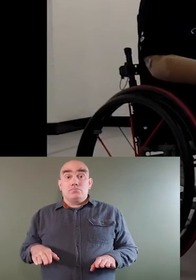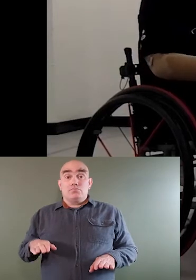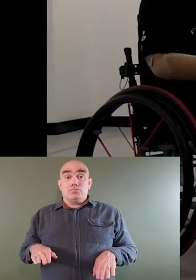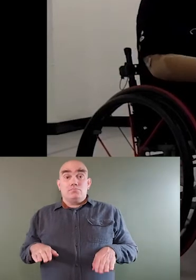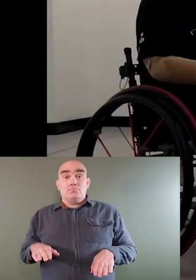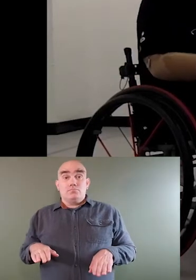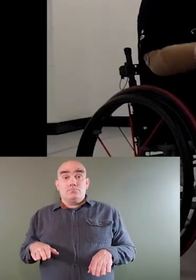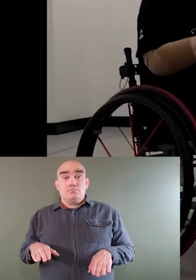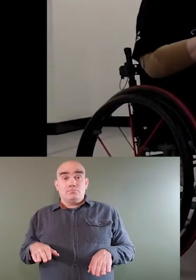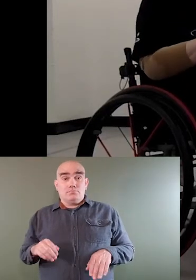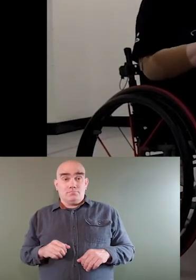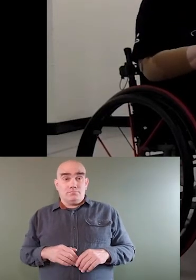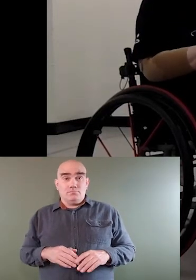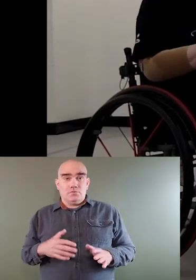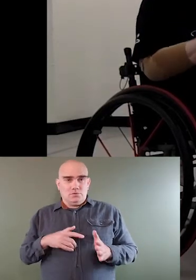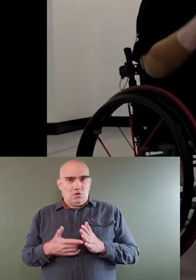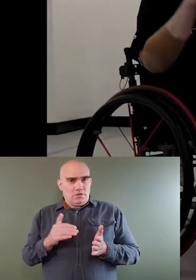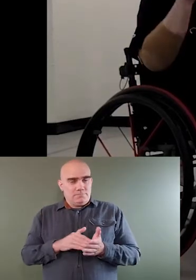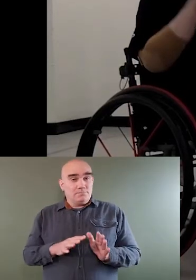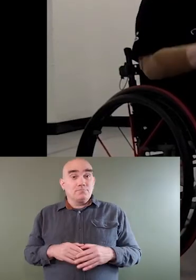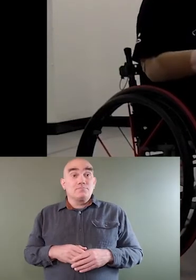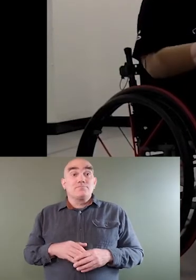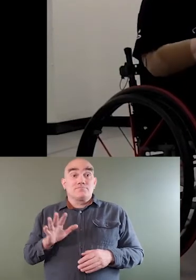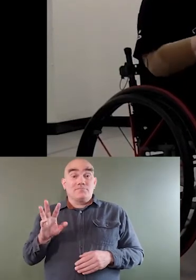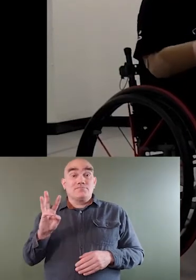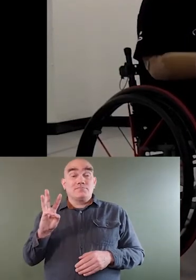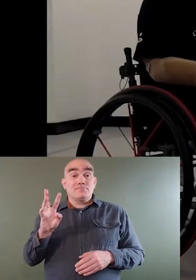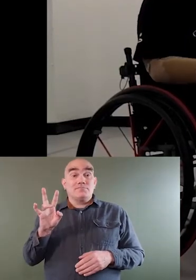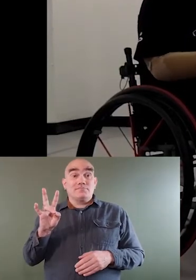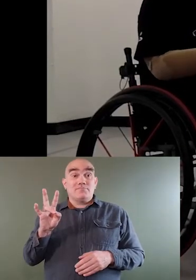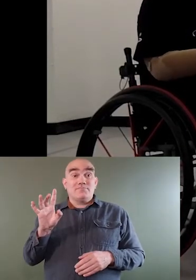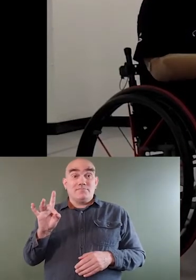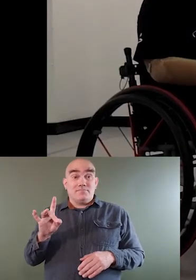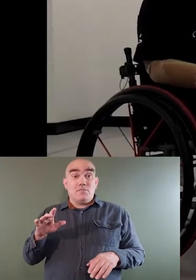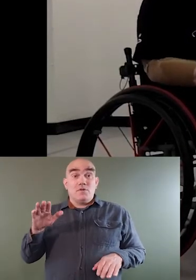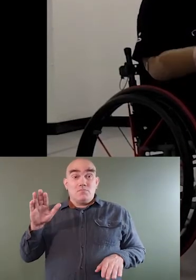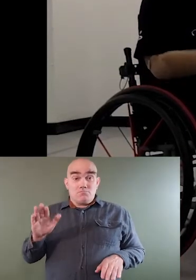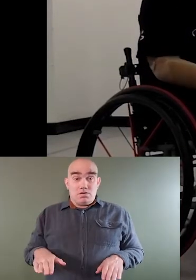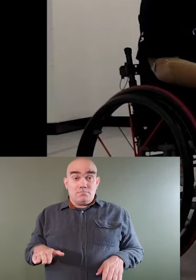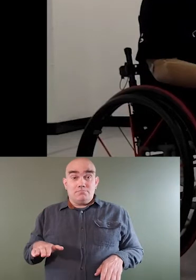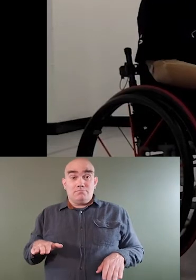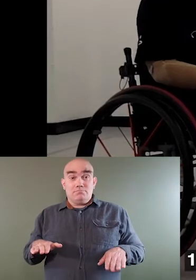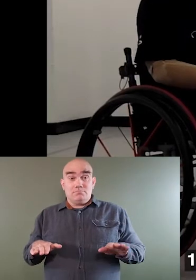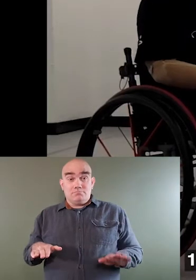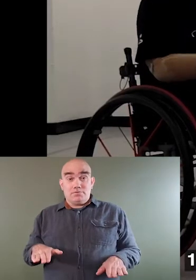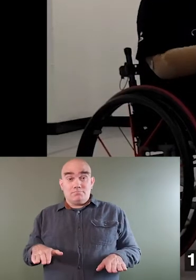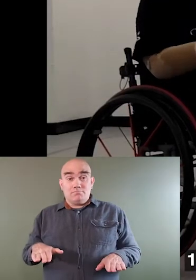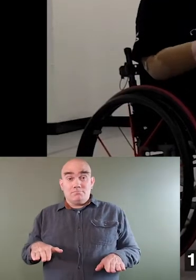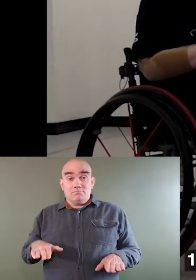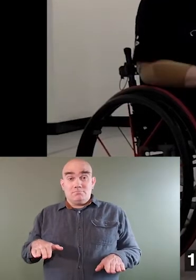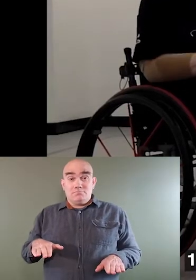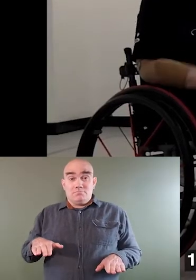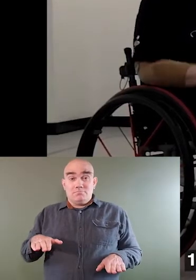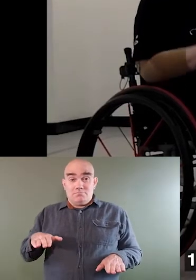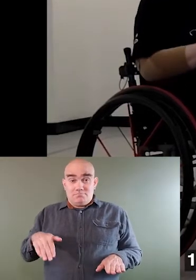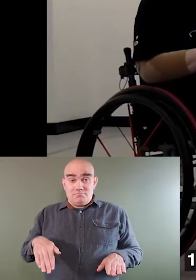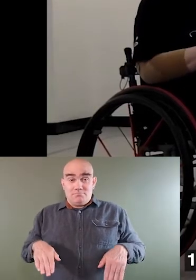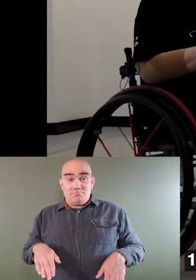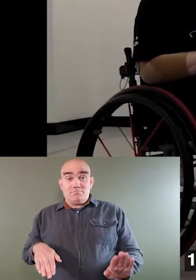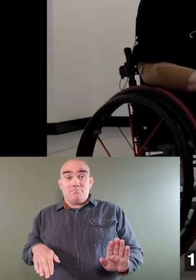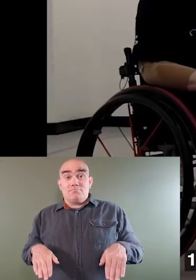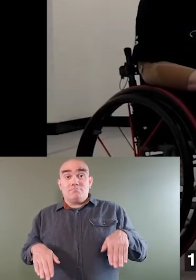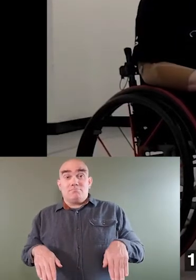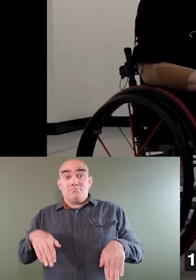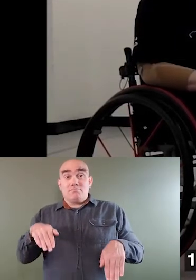and 4. Okay, I'm gonna start over. 5, 6, 7, 8, 1, 2, and 3,